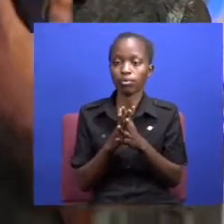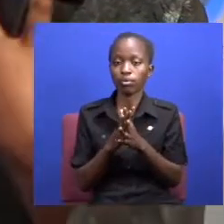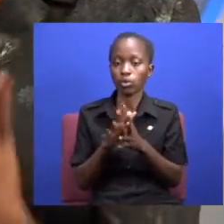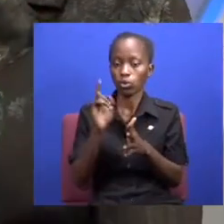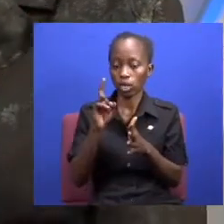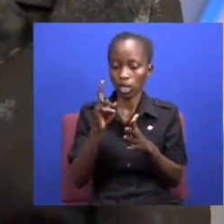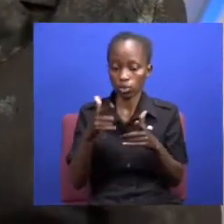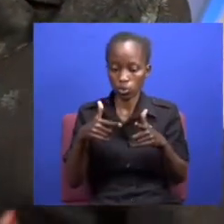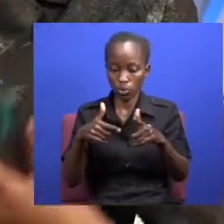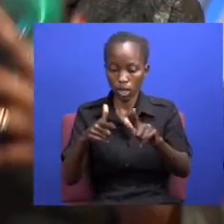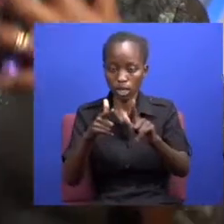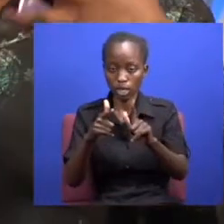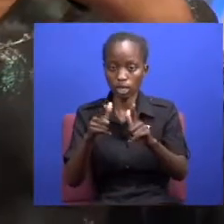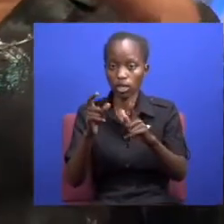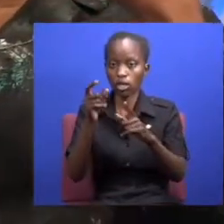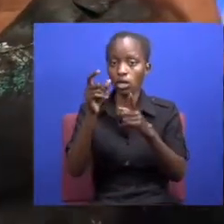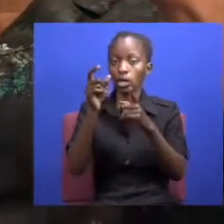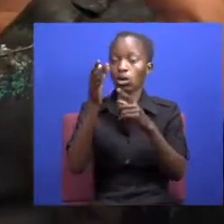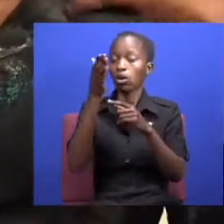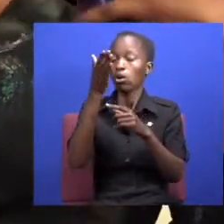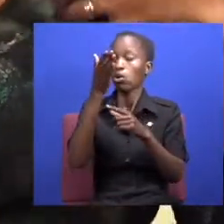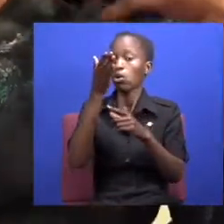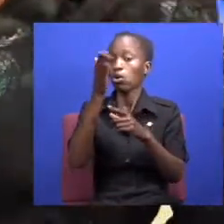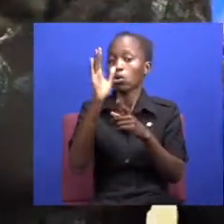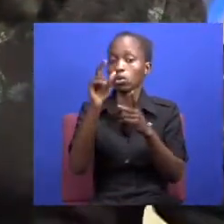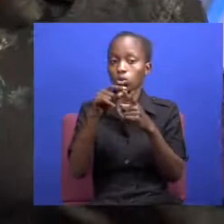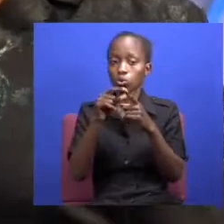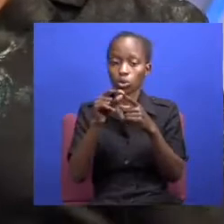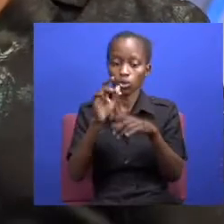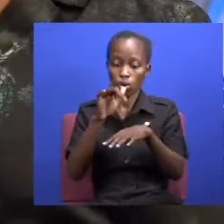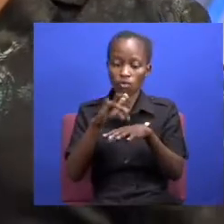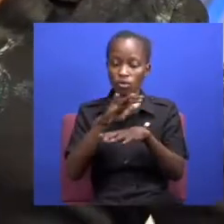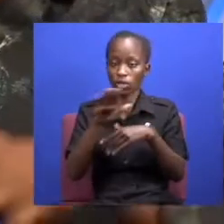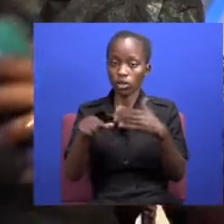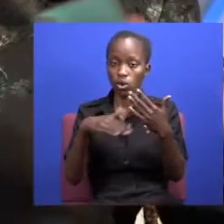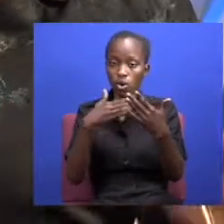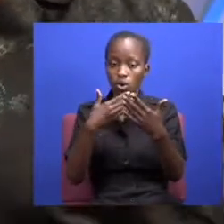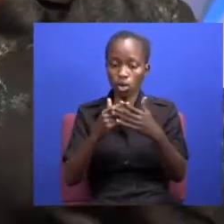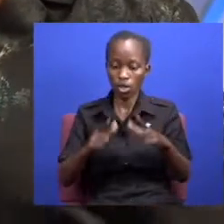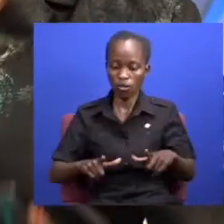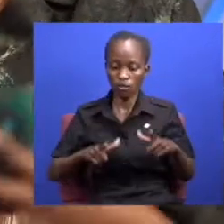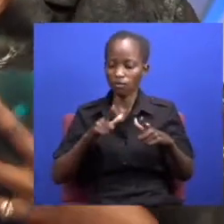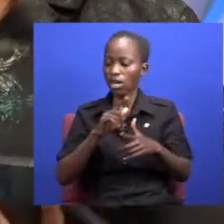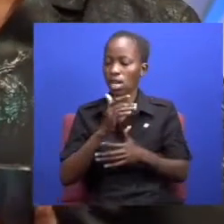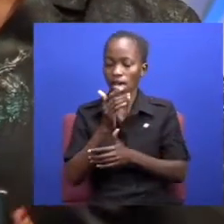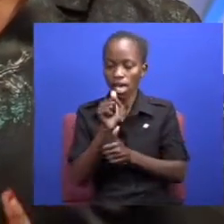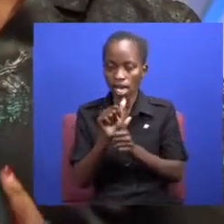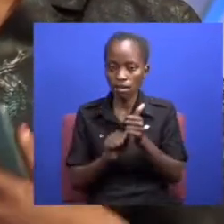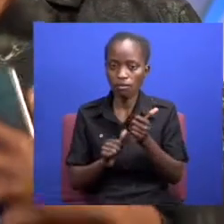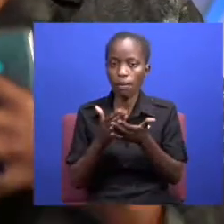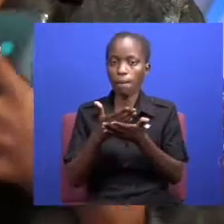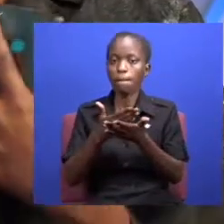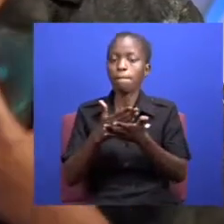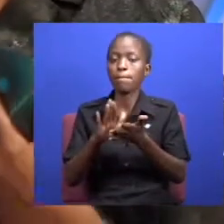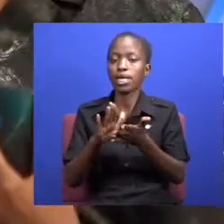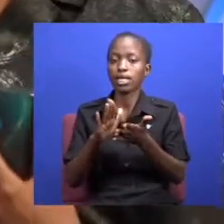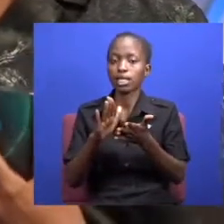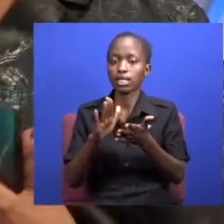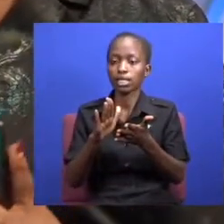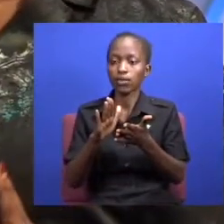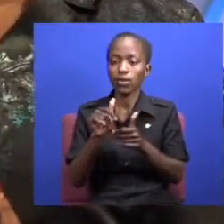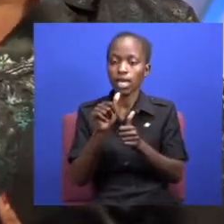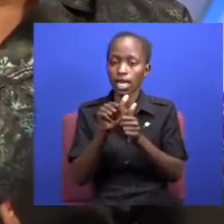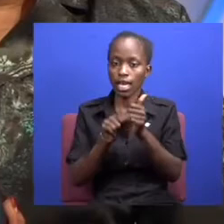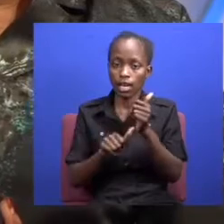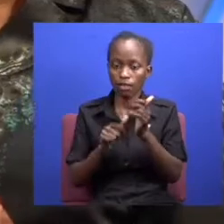on allowing the Word of God to affect or affect the whole of our lives, the whole of our decisions, it's so real